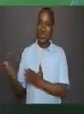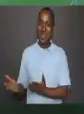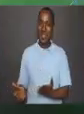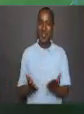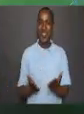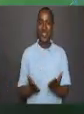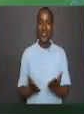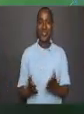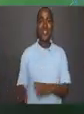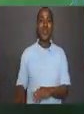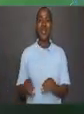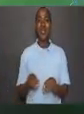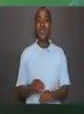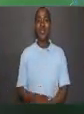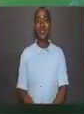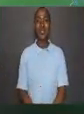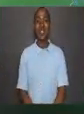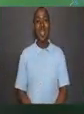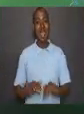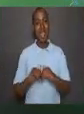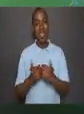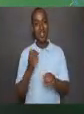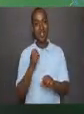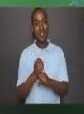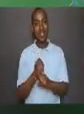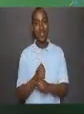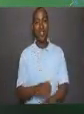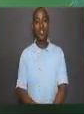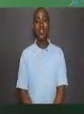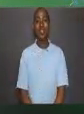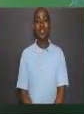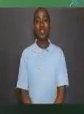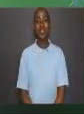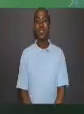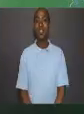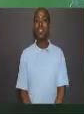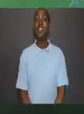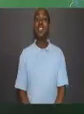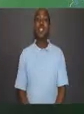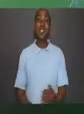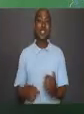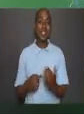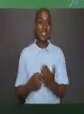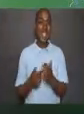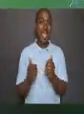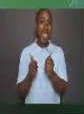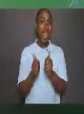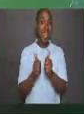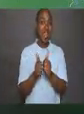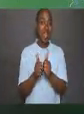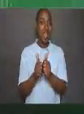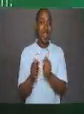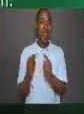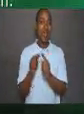Welcome back, students. How did you do? Let us go over the answers